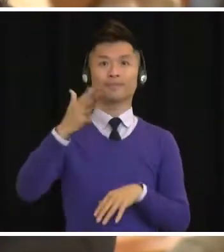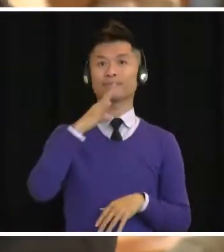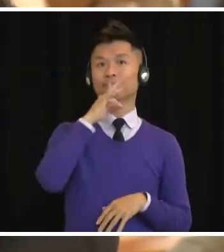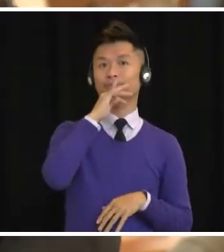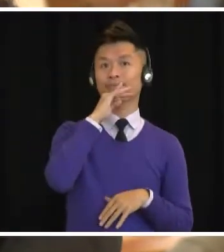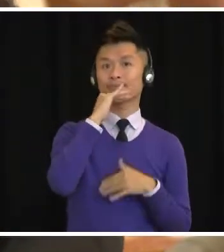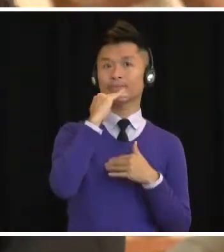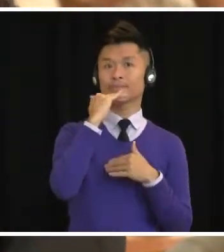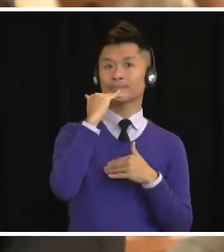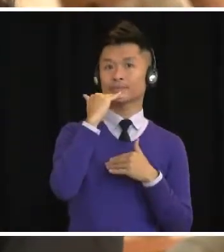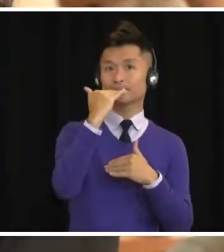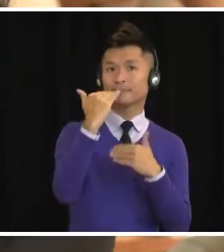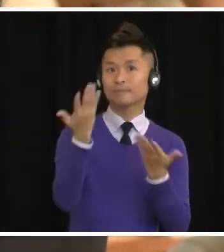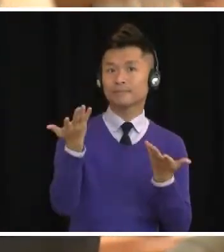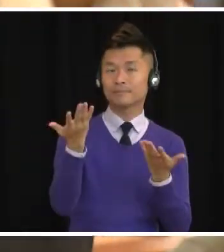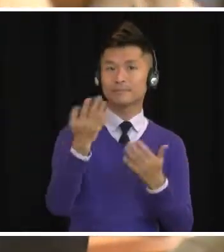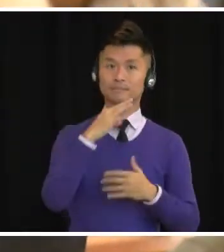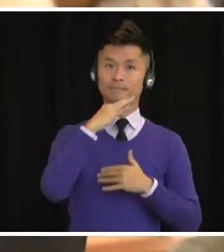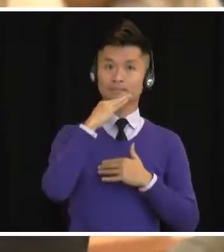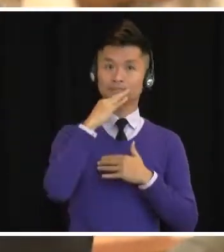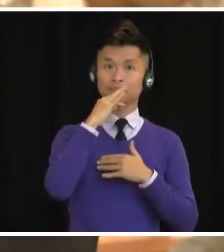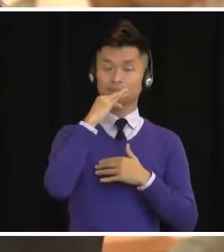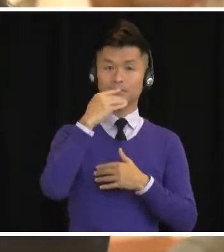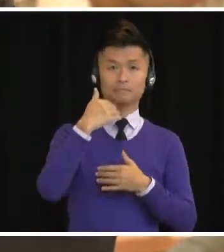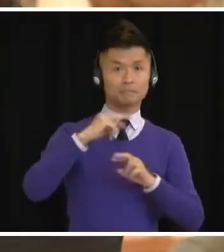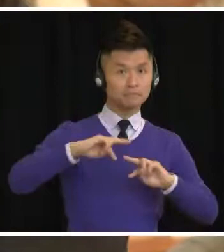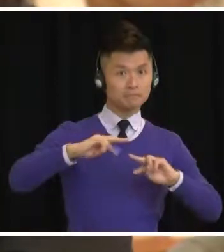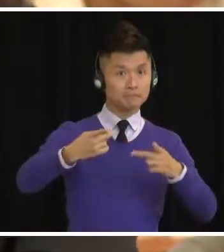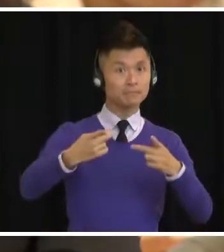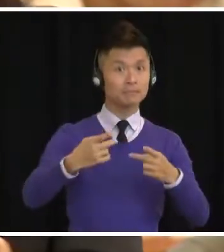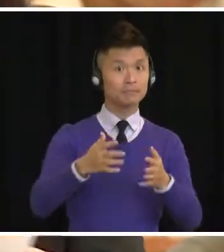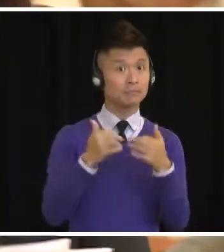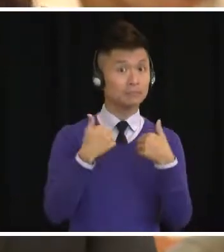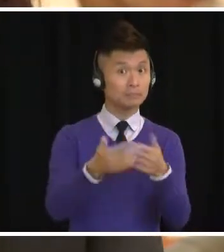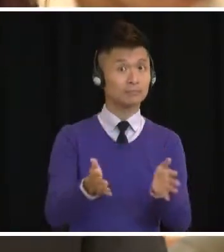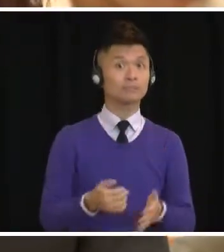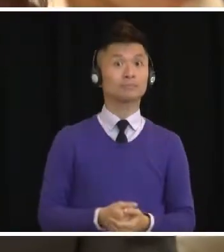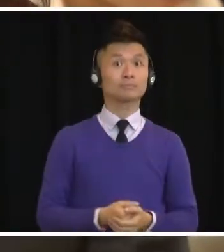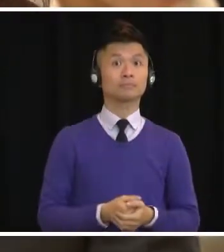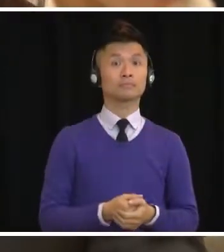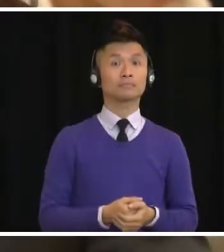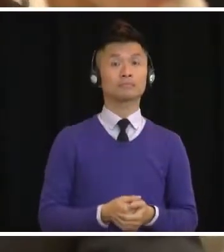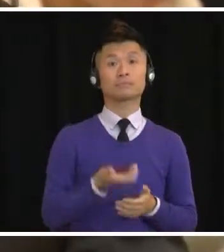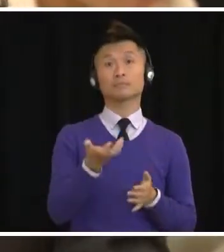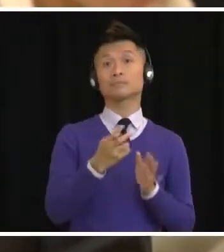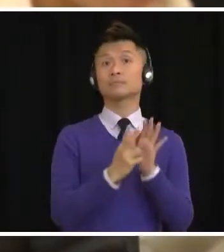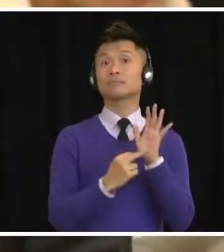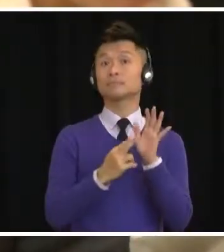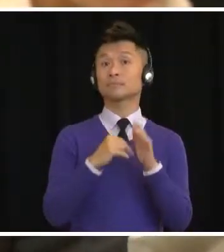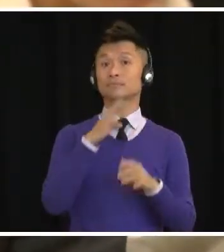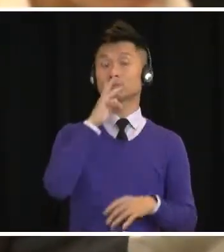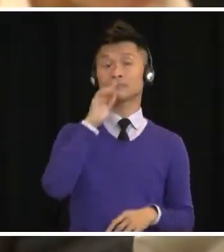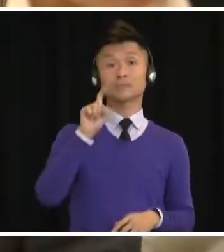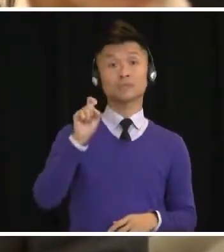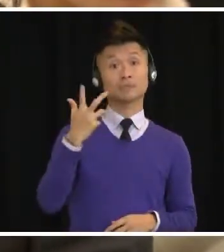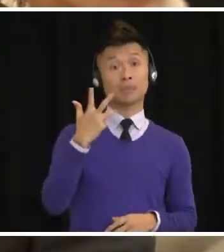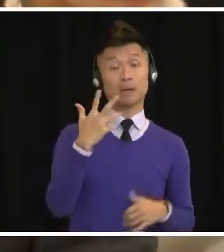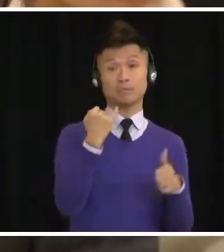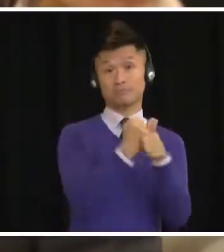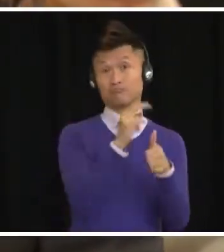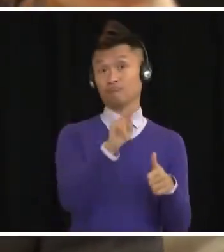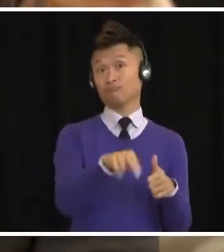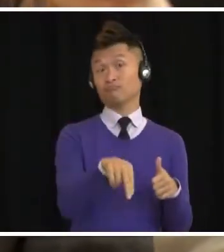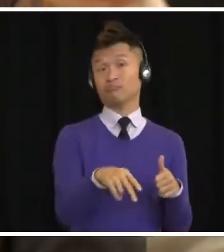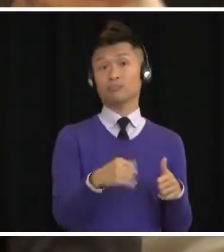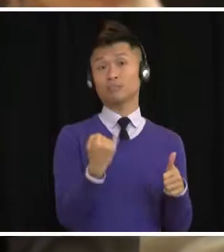to MOJ. Well, time has changed, so maybe the age of maturity has to be adjusted as well,